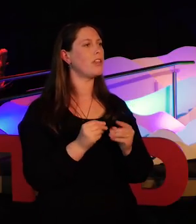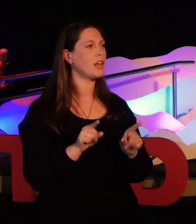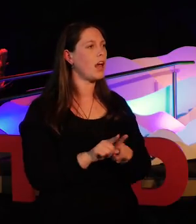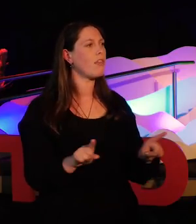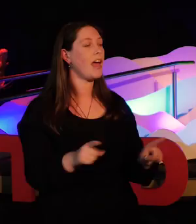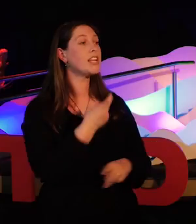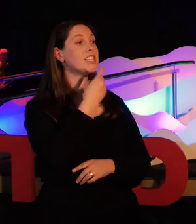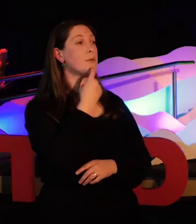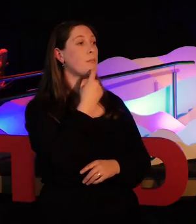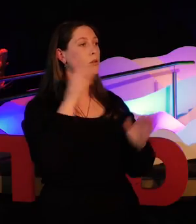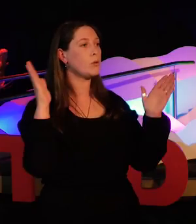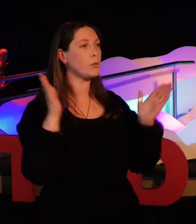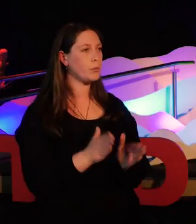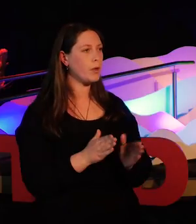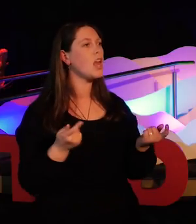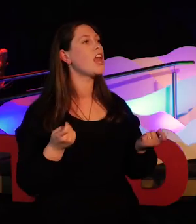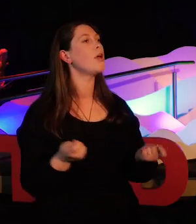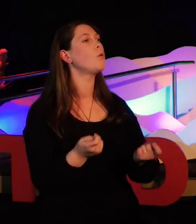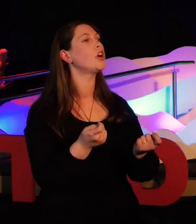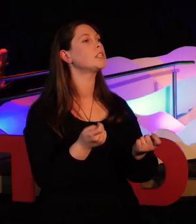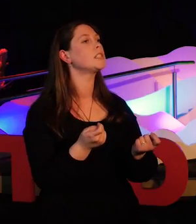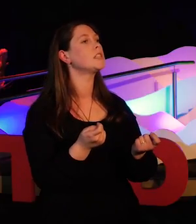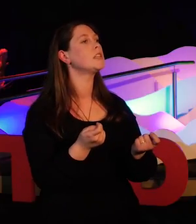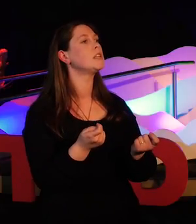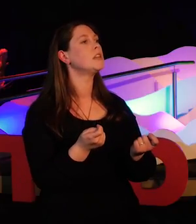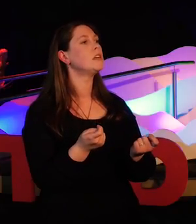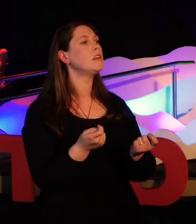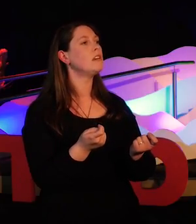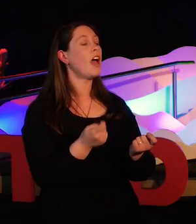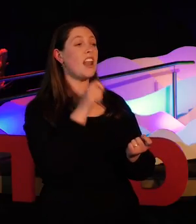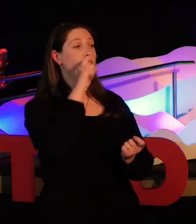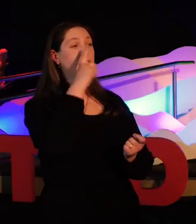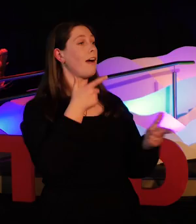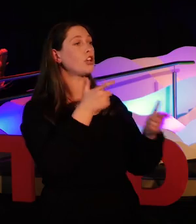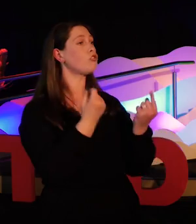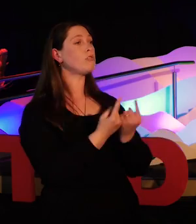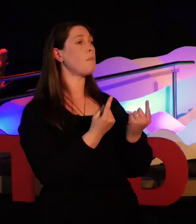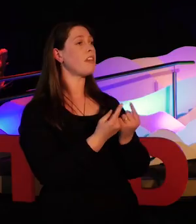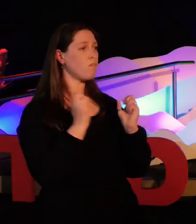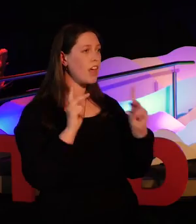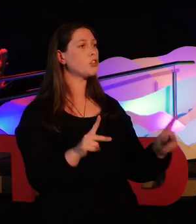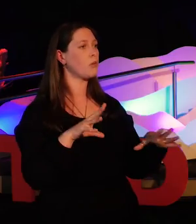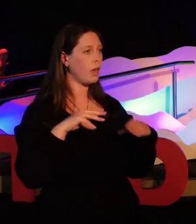stuff. It's simple, it works, and they're okay with what they can't control.